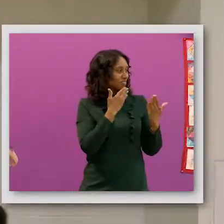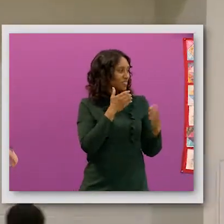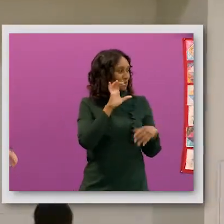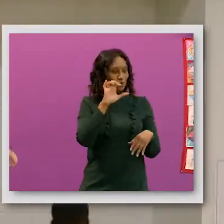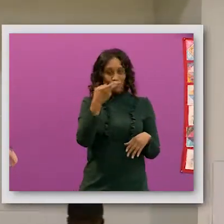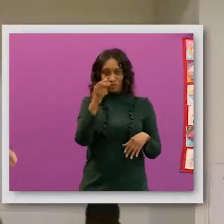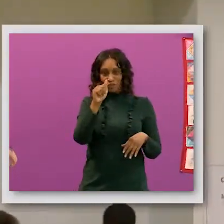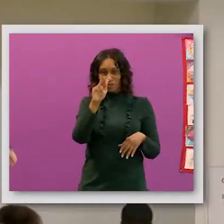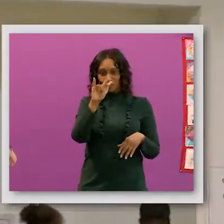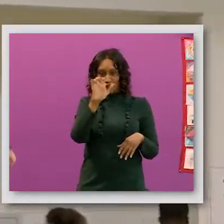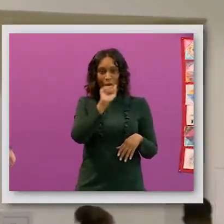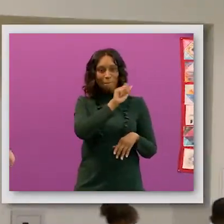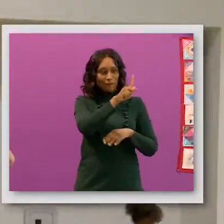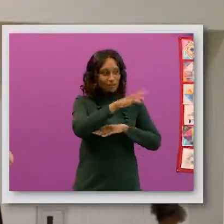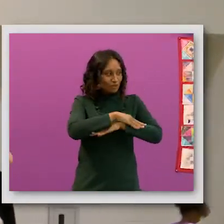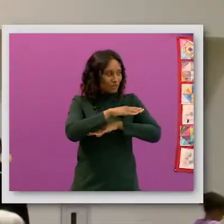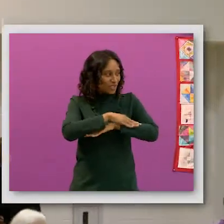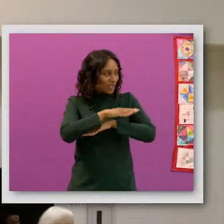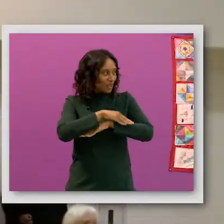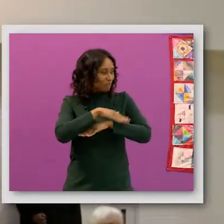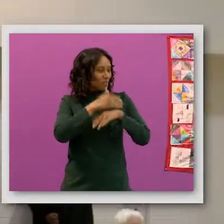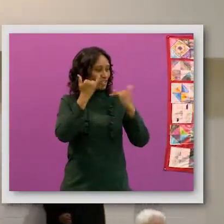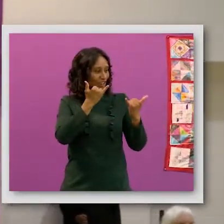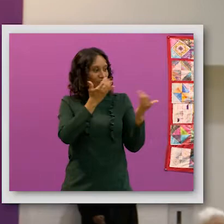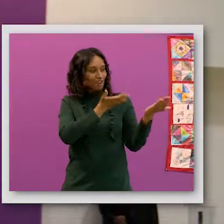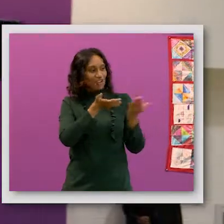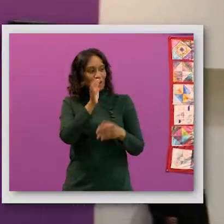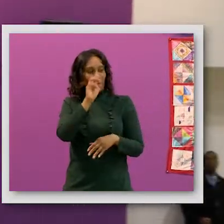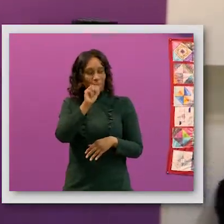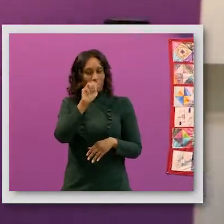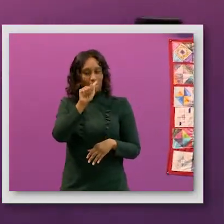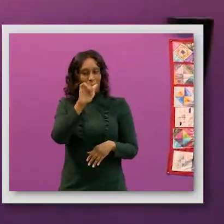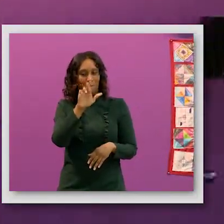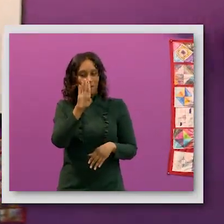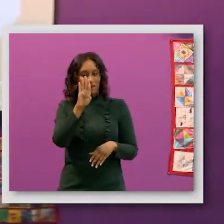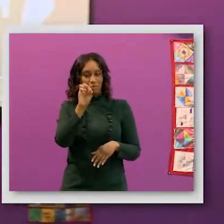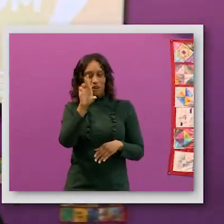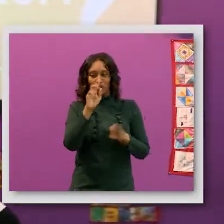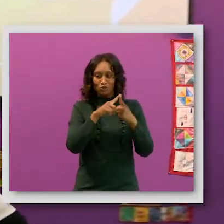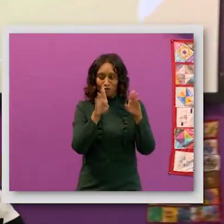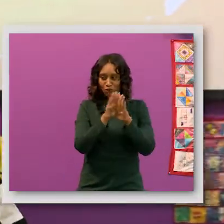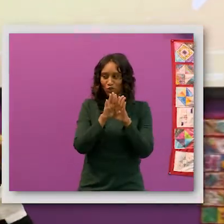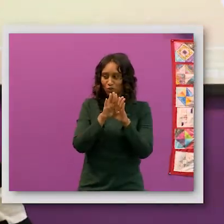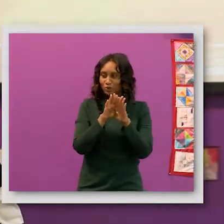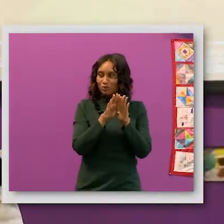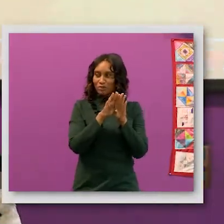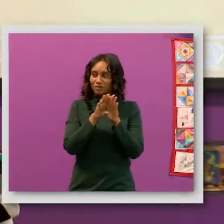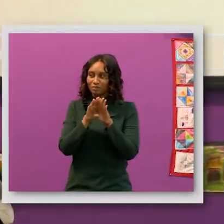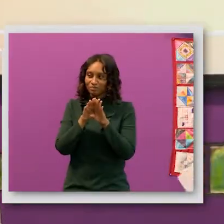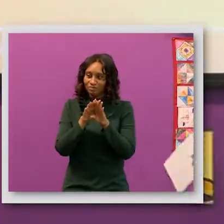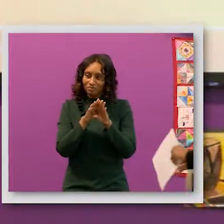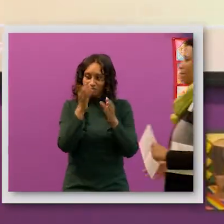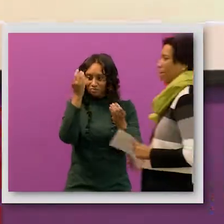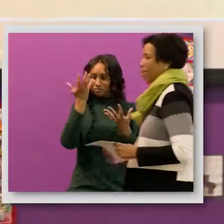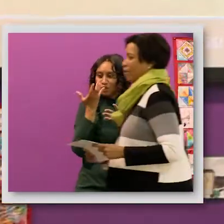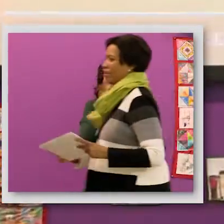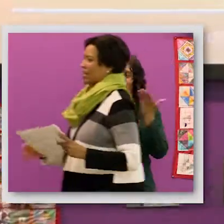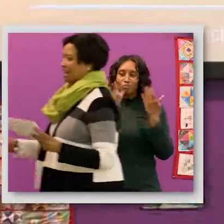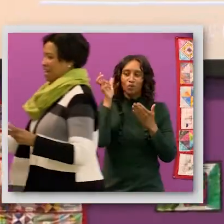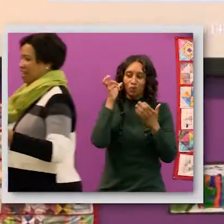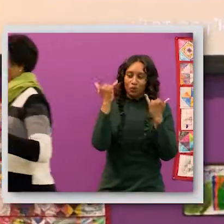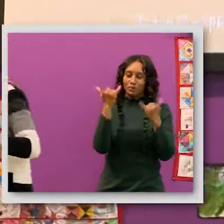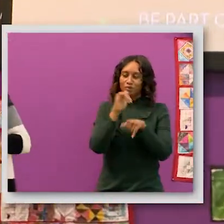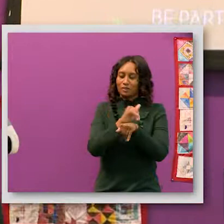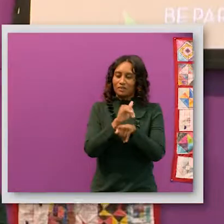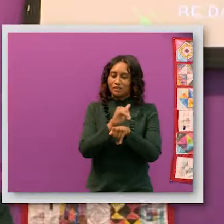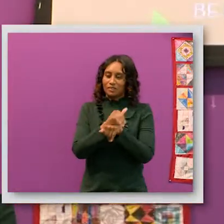Charlie goes back to the table, let's bring up Mayor Bowser just to close us out and kind of tell us some stuff that she heard tonight. Mayor